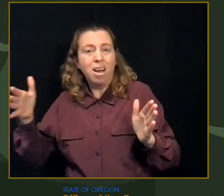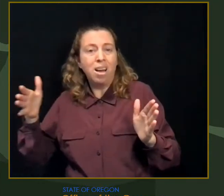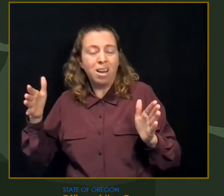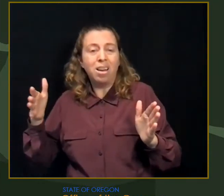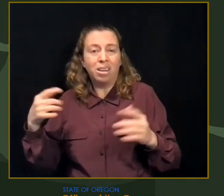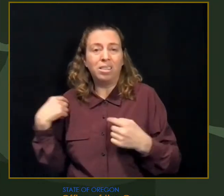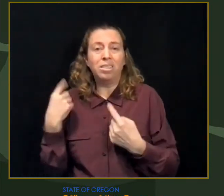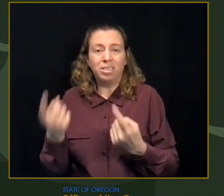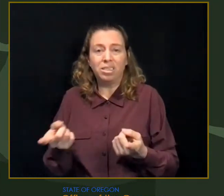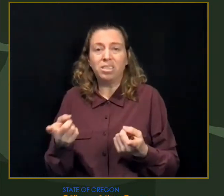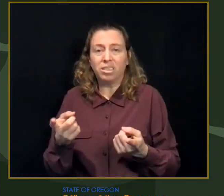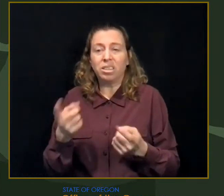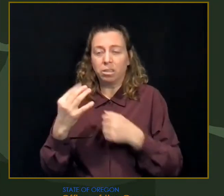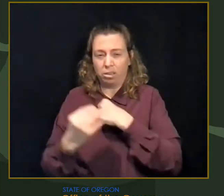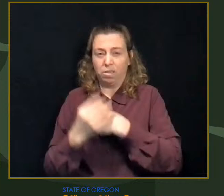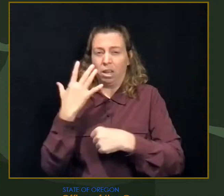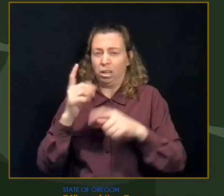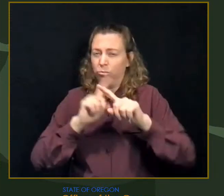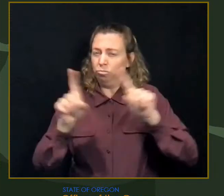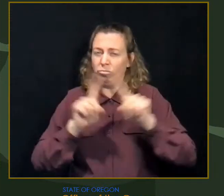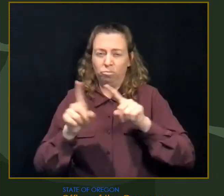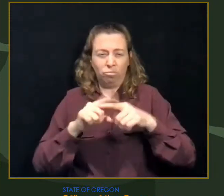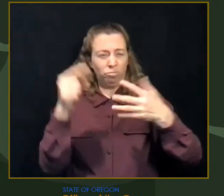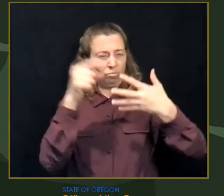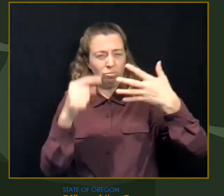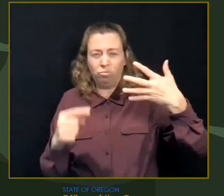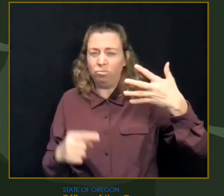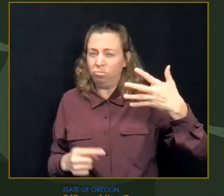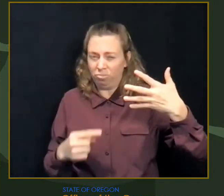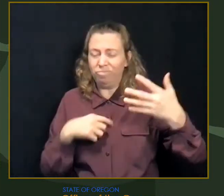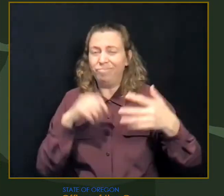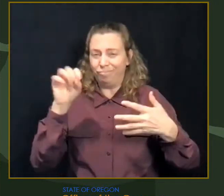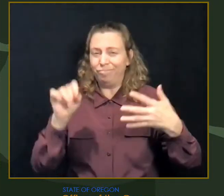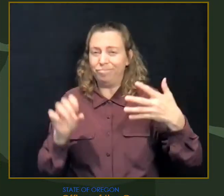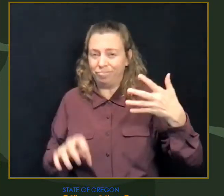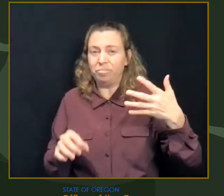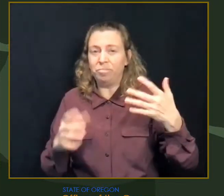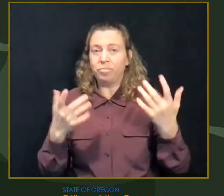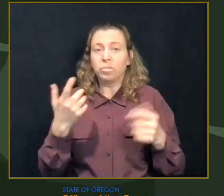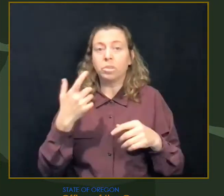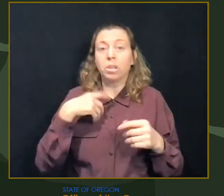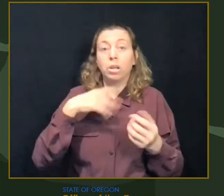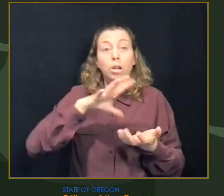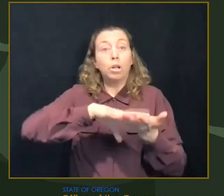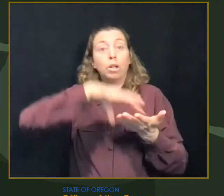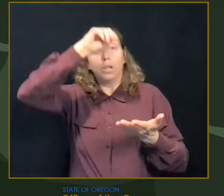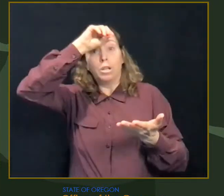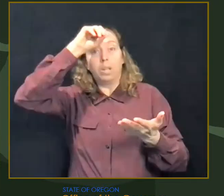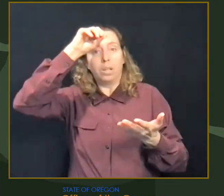ways. My ability to learn was impacted, my memory loss,